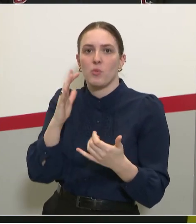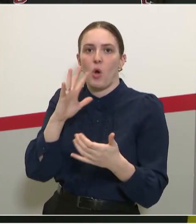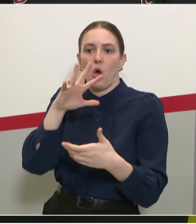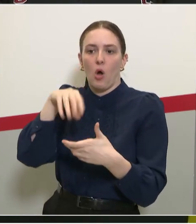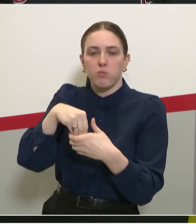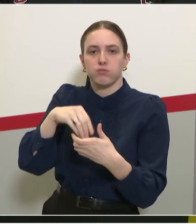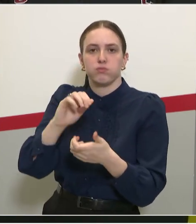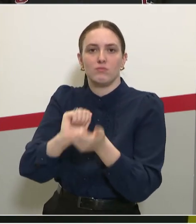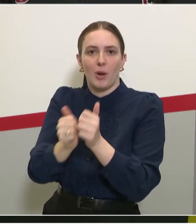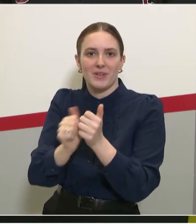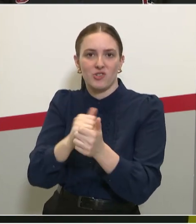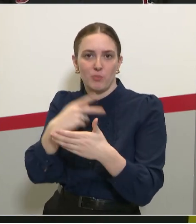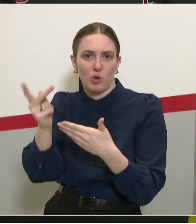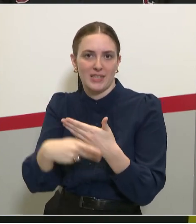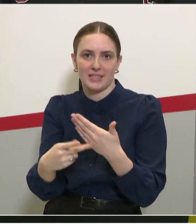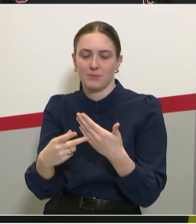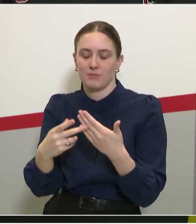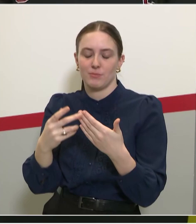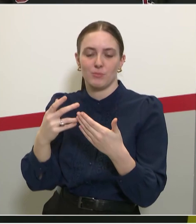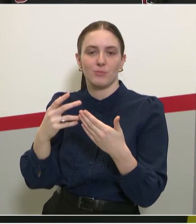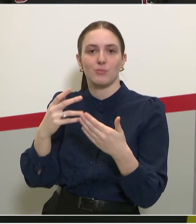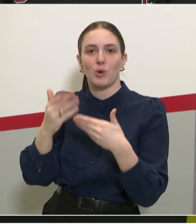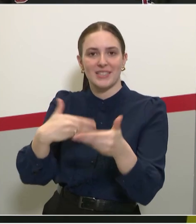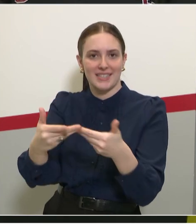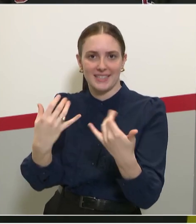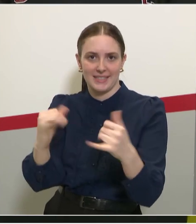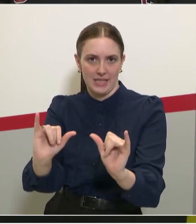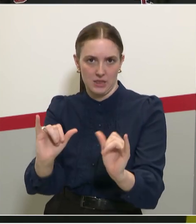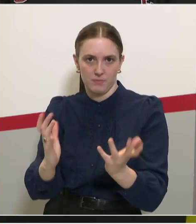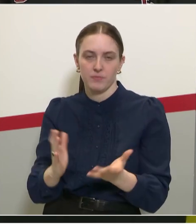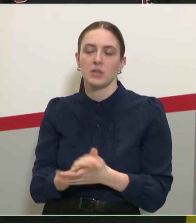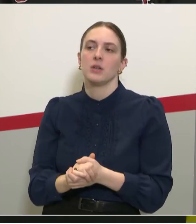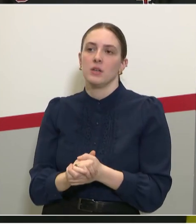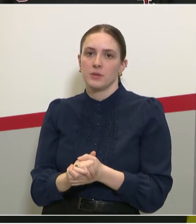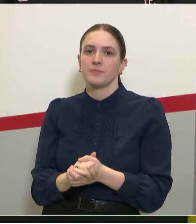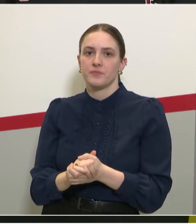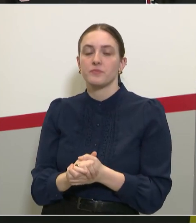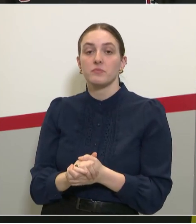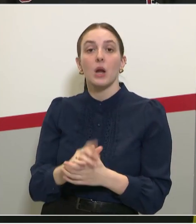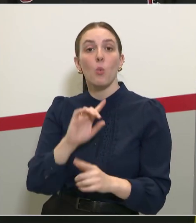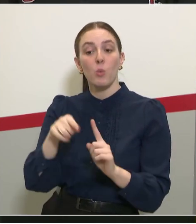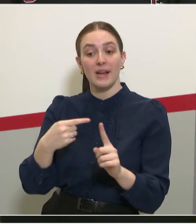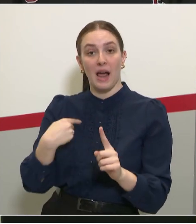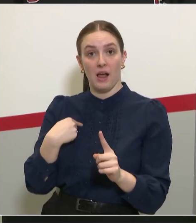competition process. And when I make budgetary